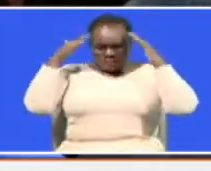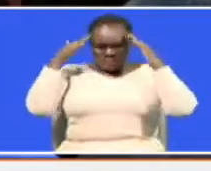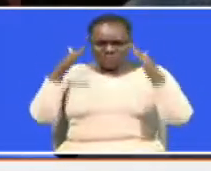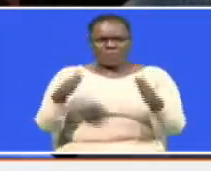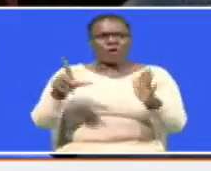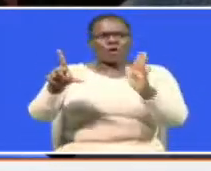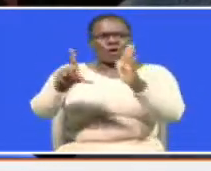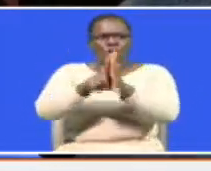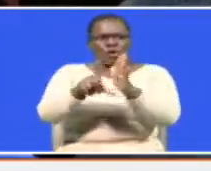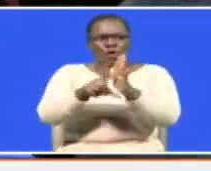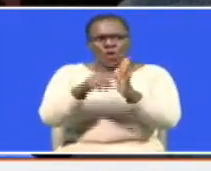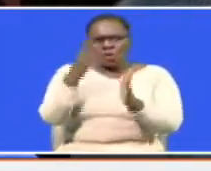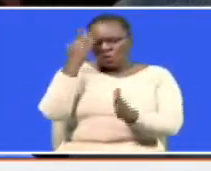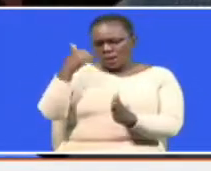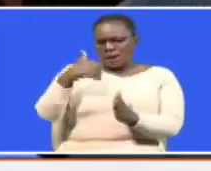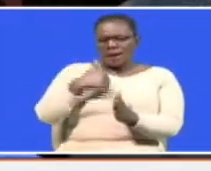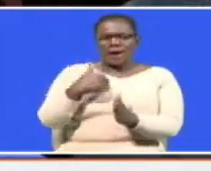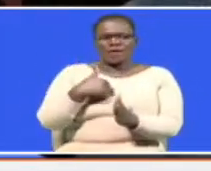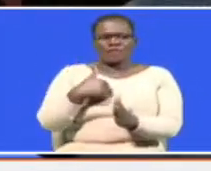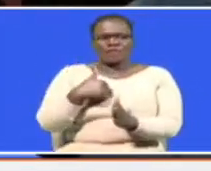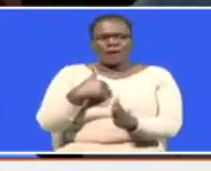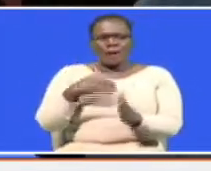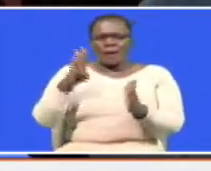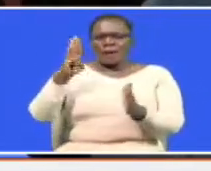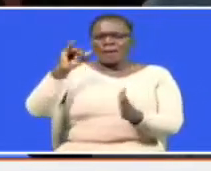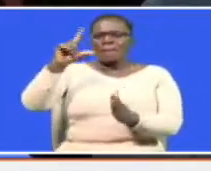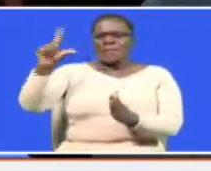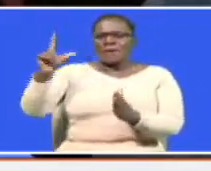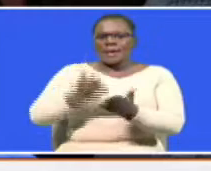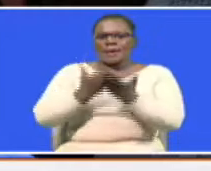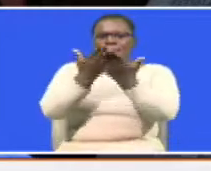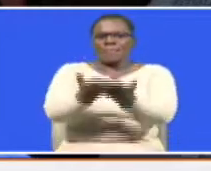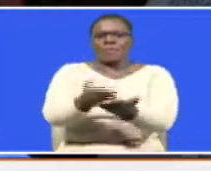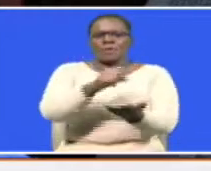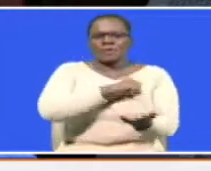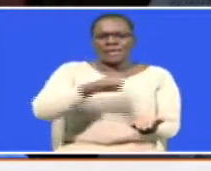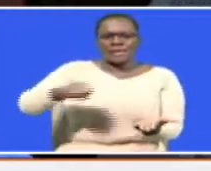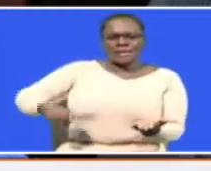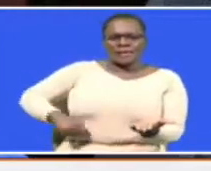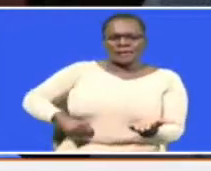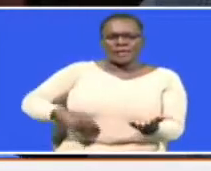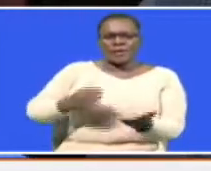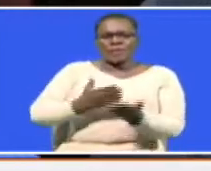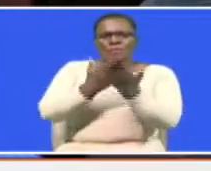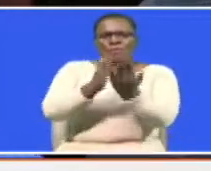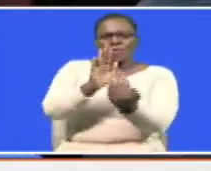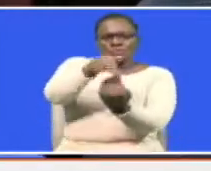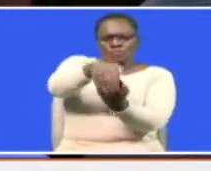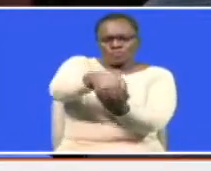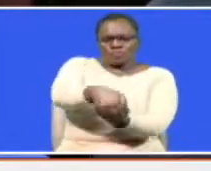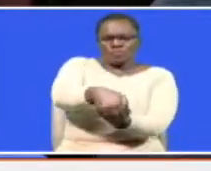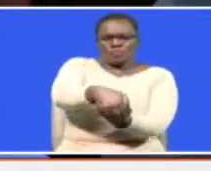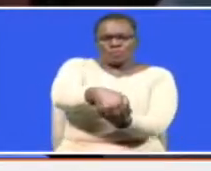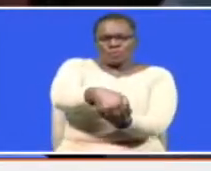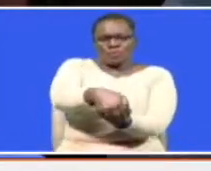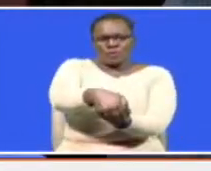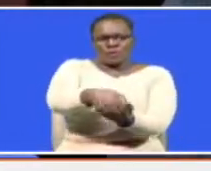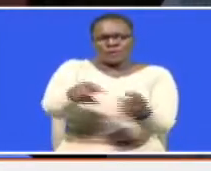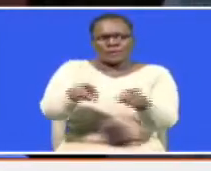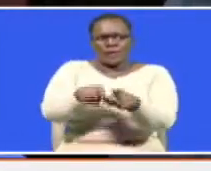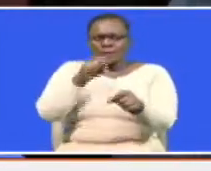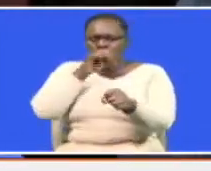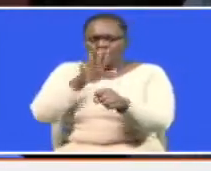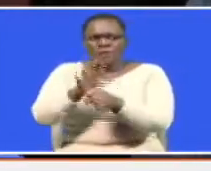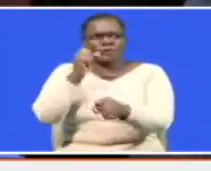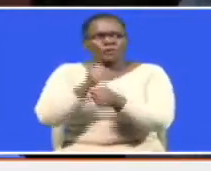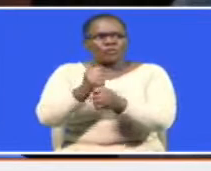legislation. That is why I have the bill that we have tabled in the Senate for provision of free sanitary towels. I'm committed